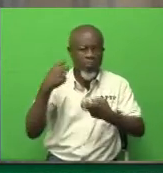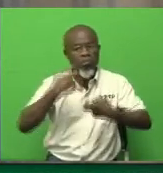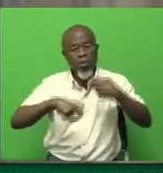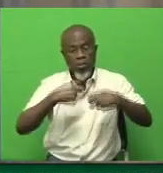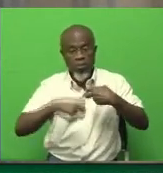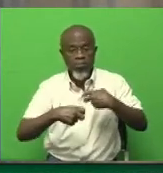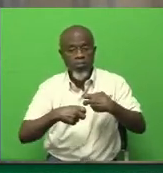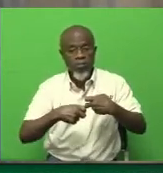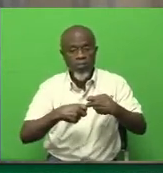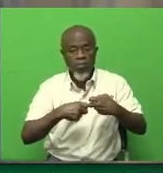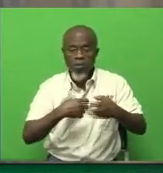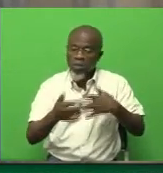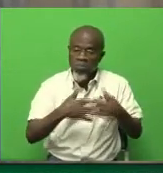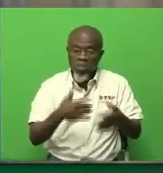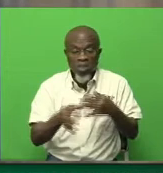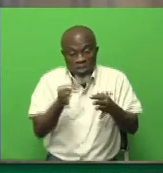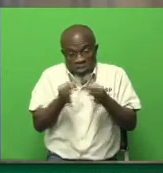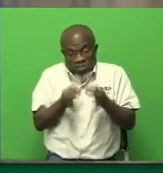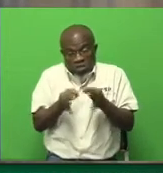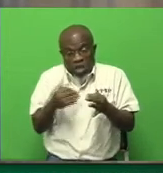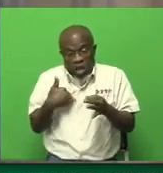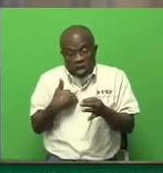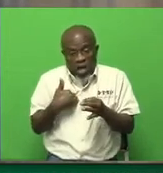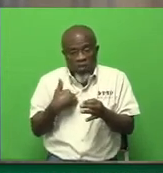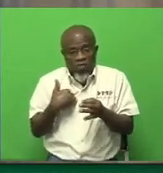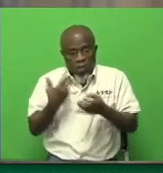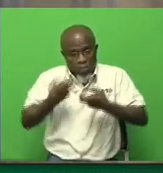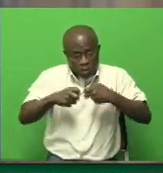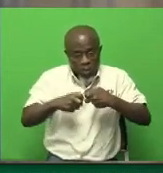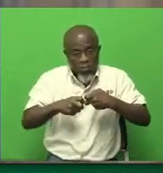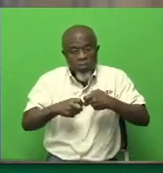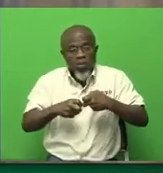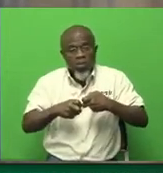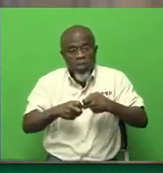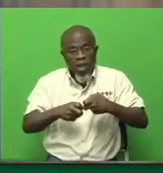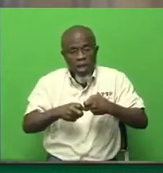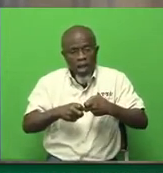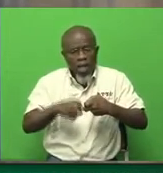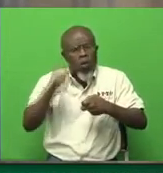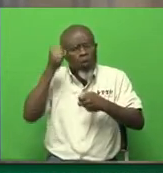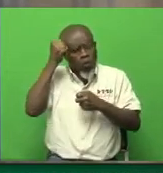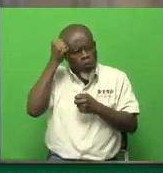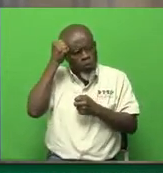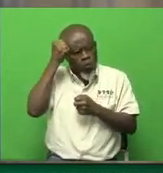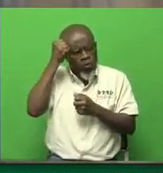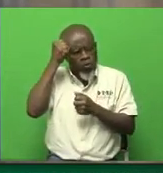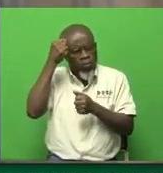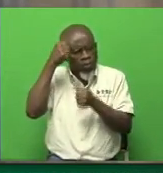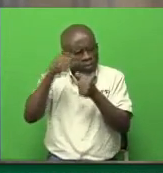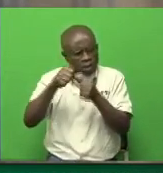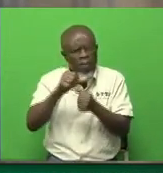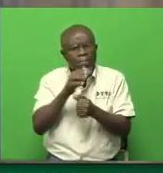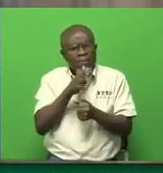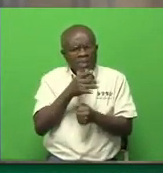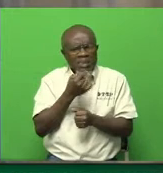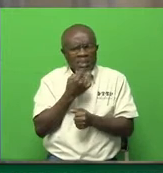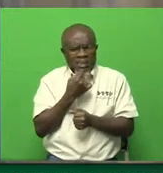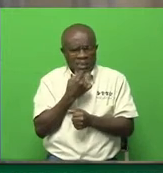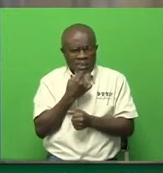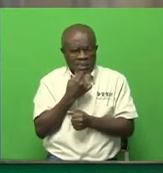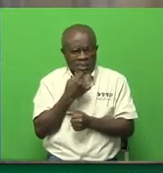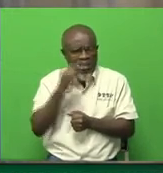in times of Crisis I often think back to the comforted words of my mother who would always remind me